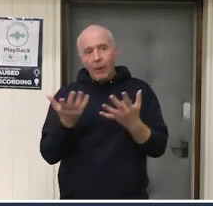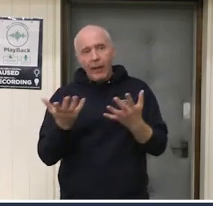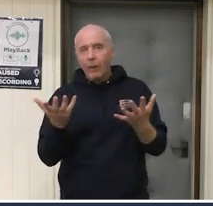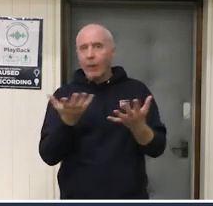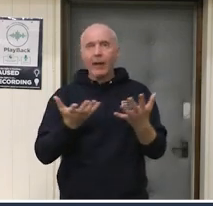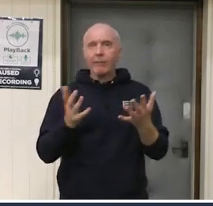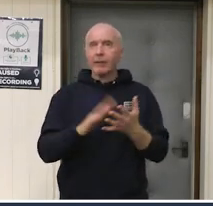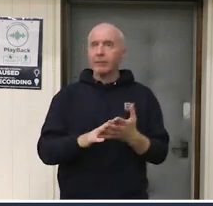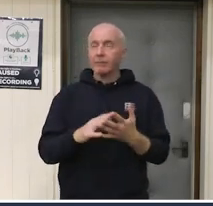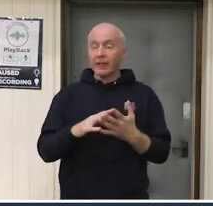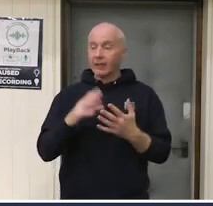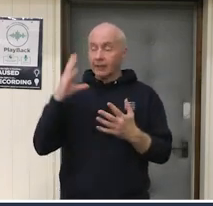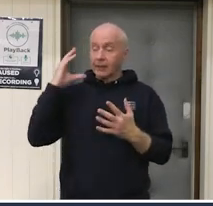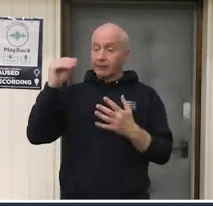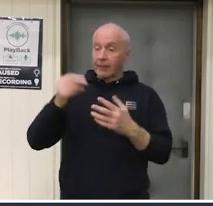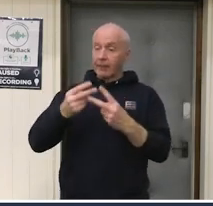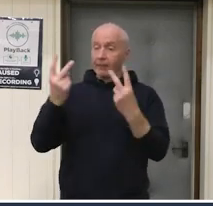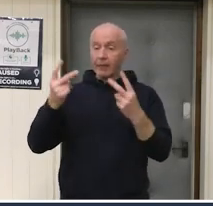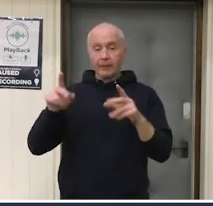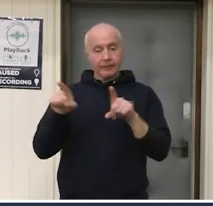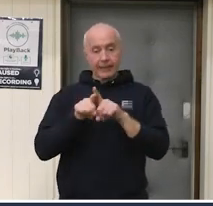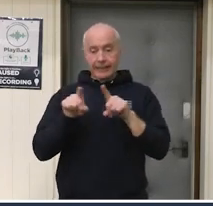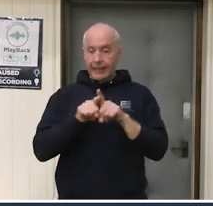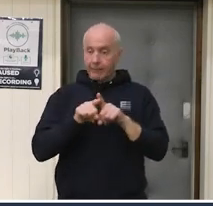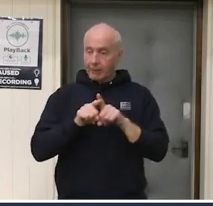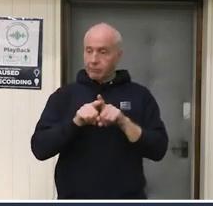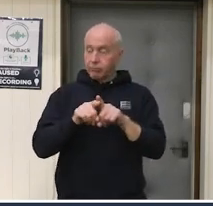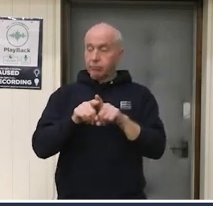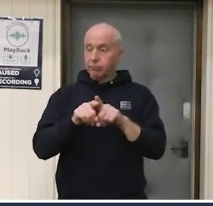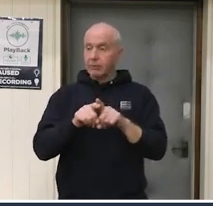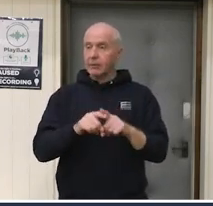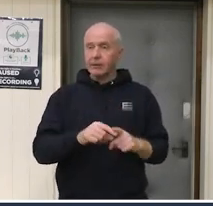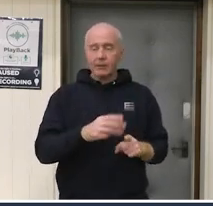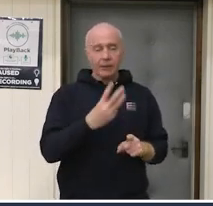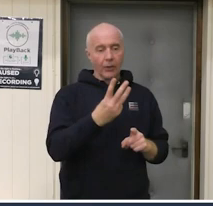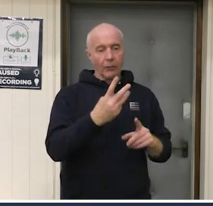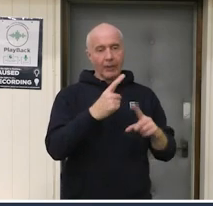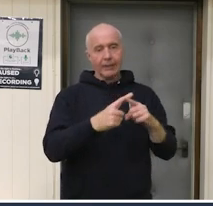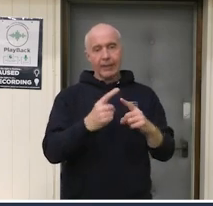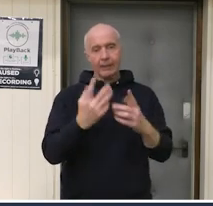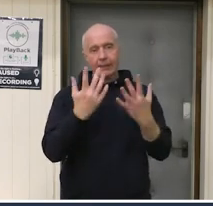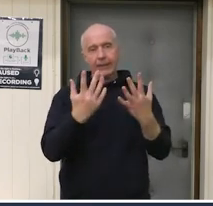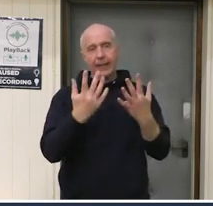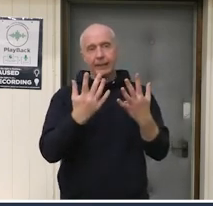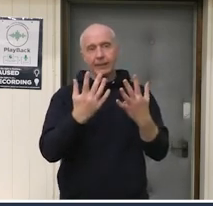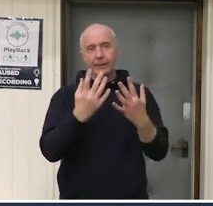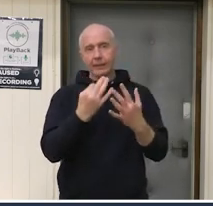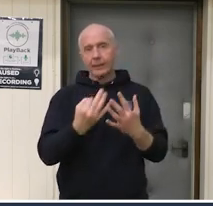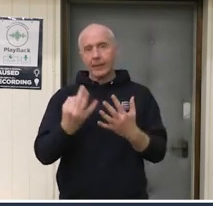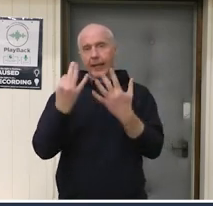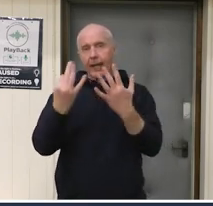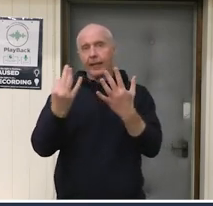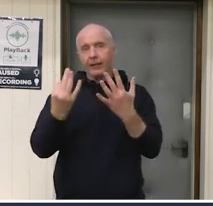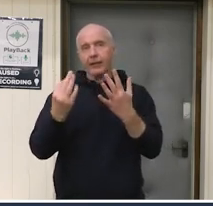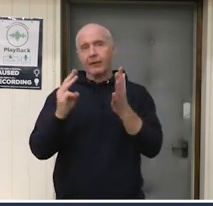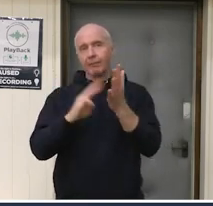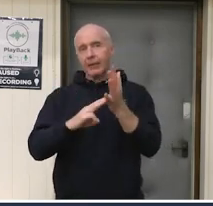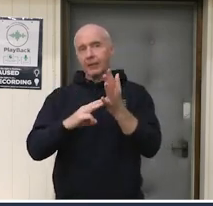constant. Not only is it a constant, C is a big number, 3 times 10 to the 8 meters per second. So C squared is a very big number,